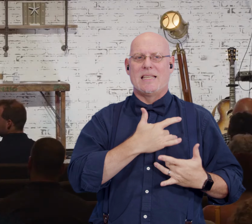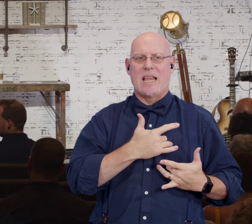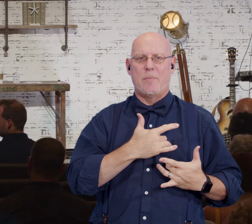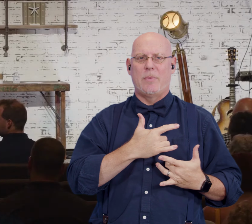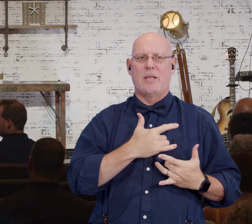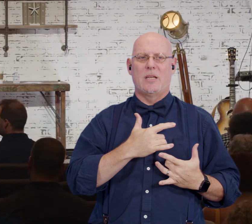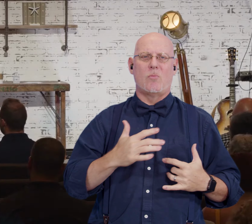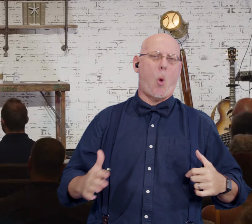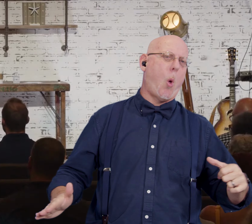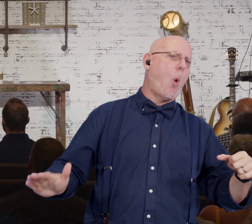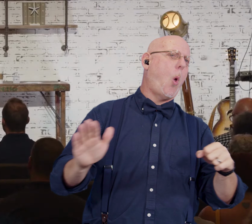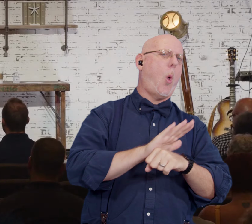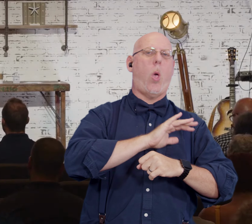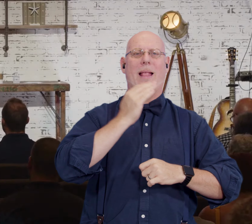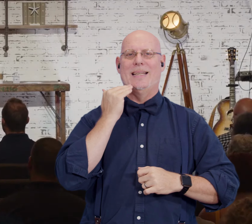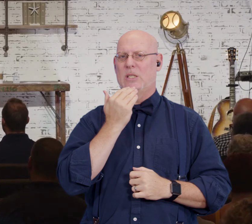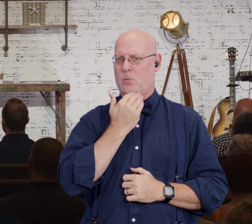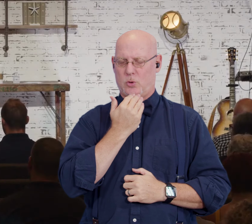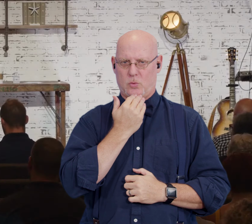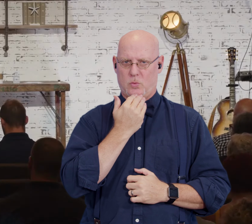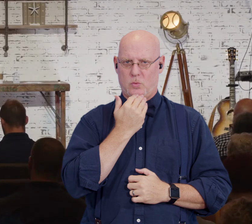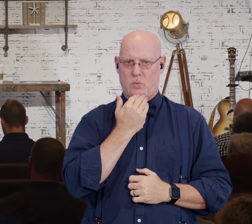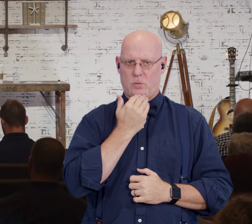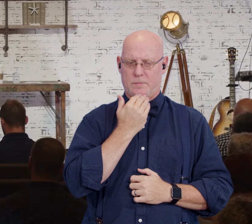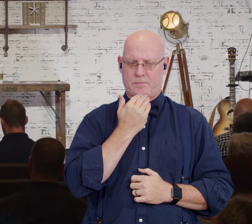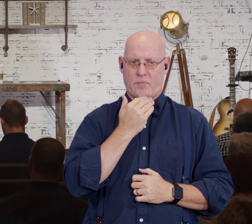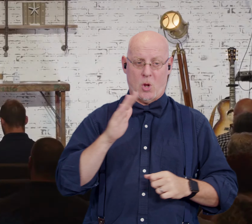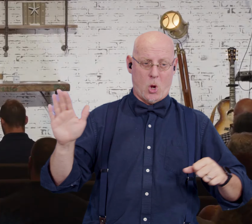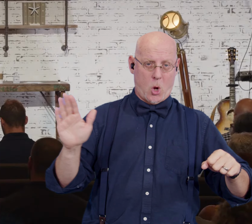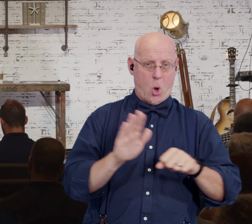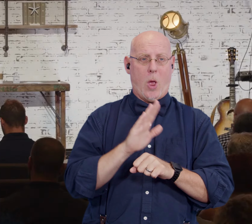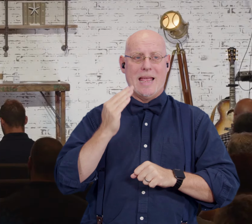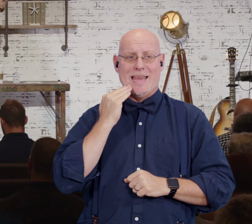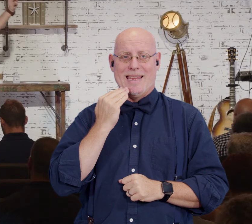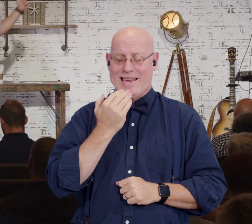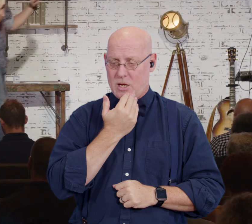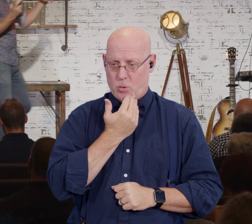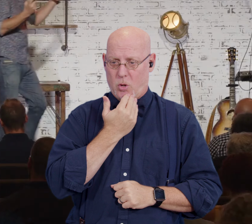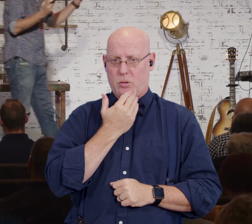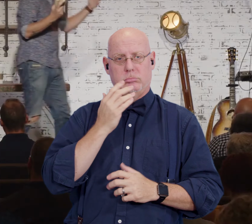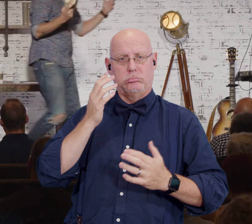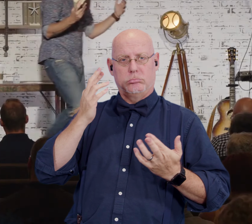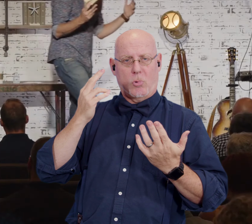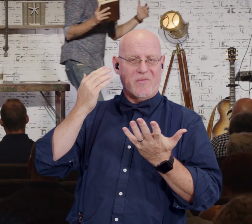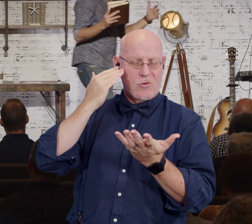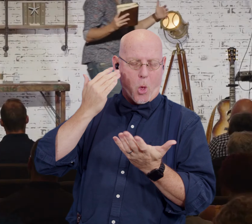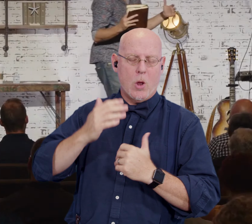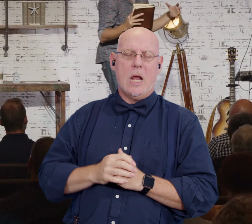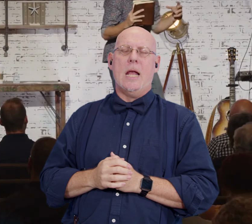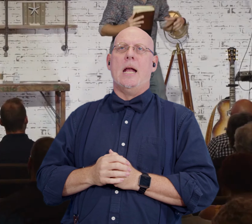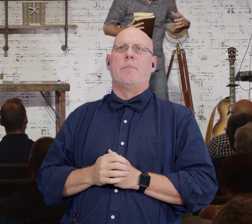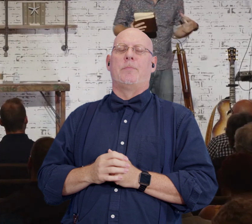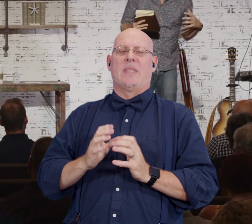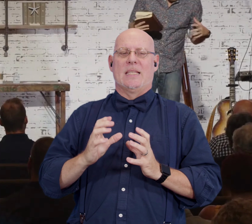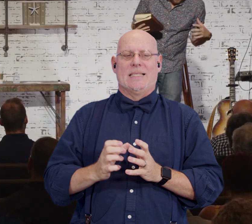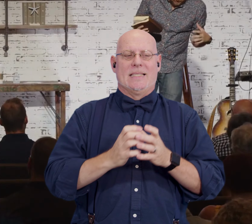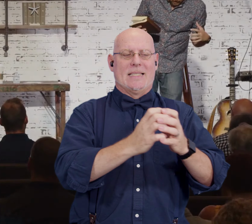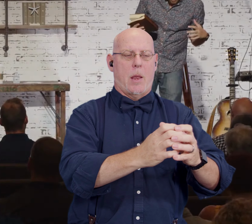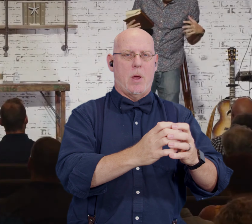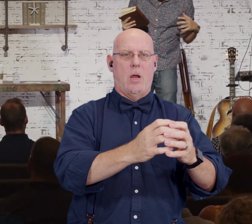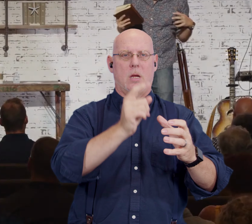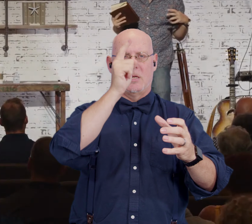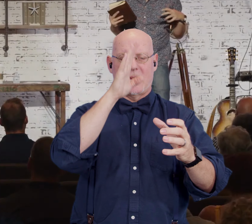typically comprising the entire nation of Israel. So the entire nation of Israel, as hopefully we know, was set apart